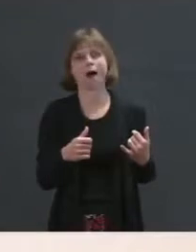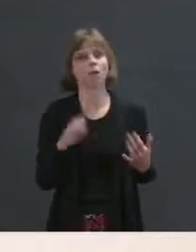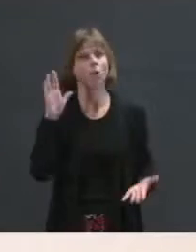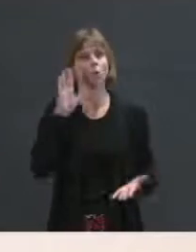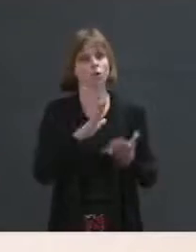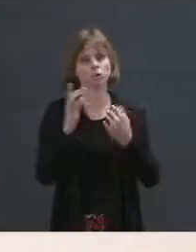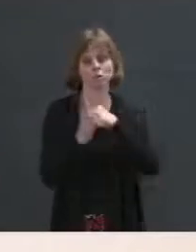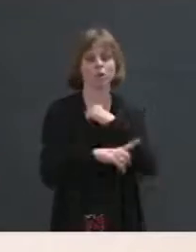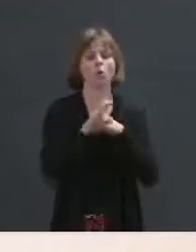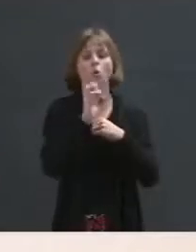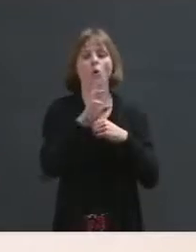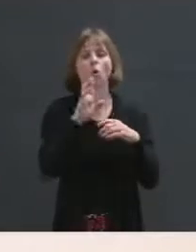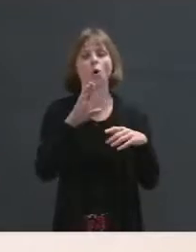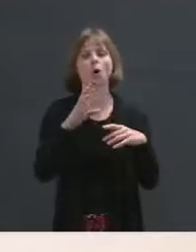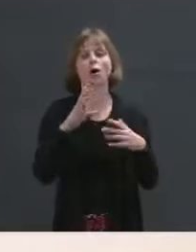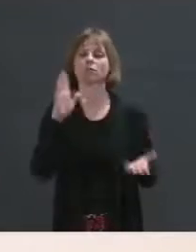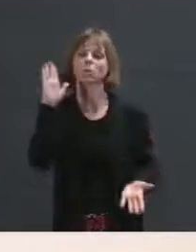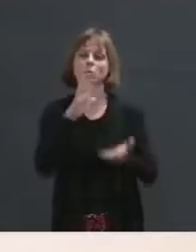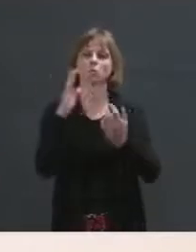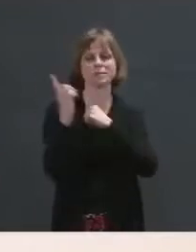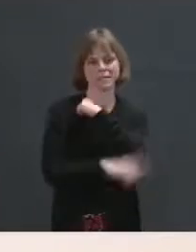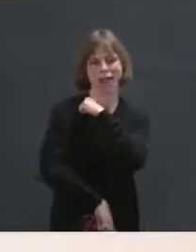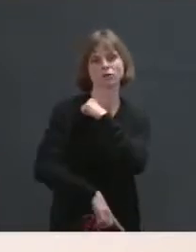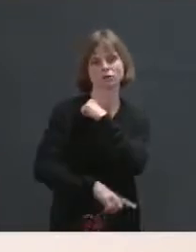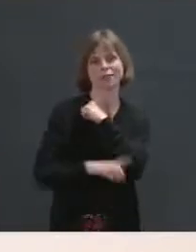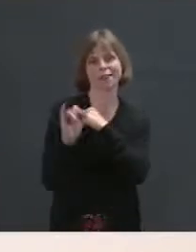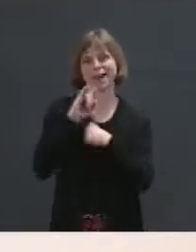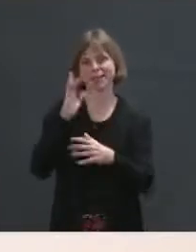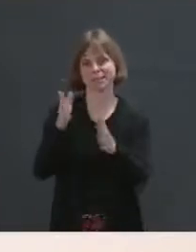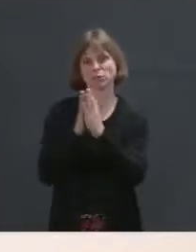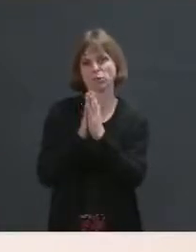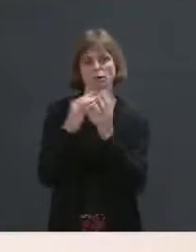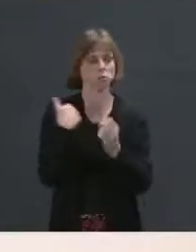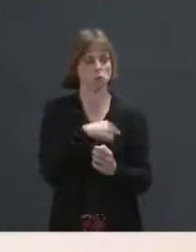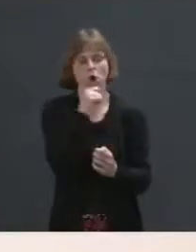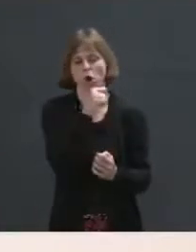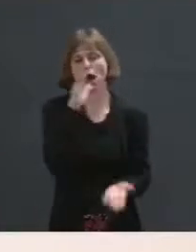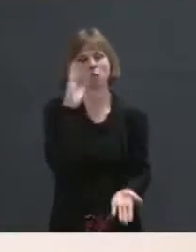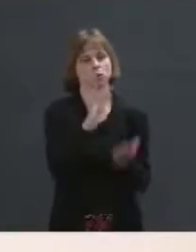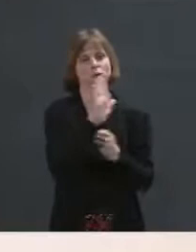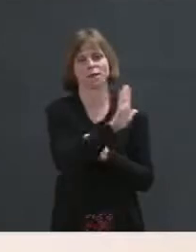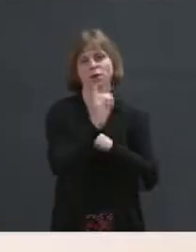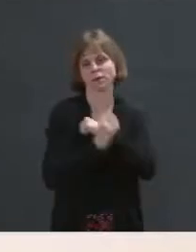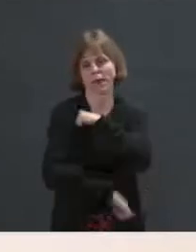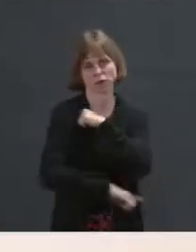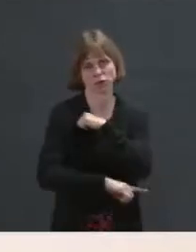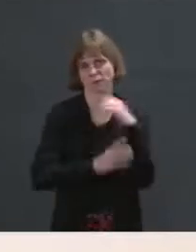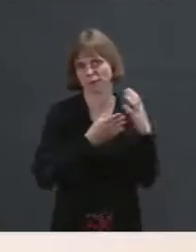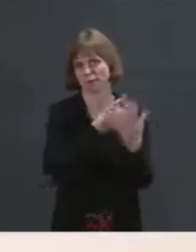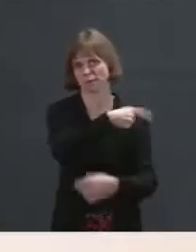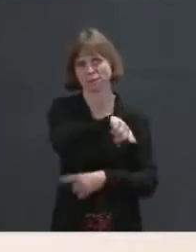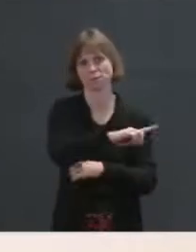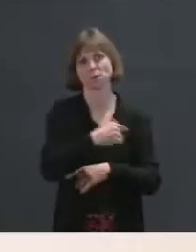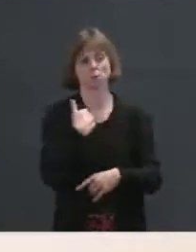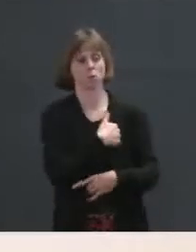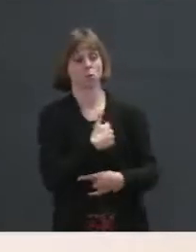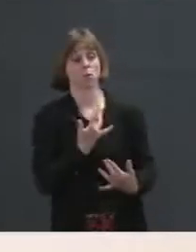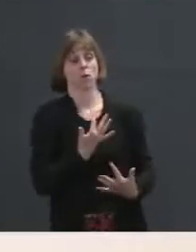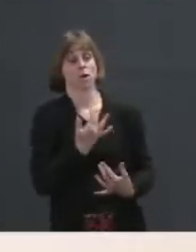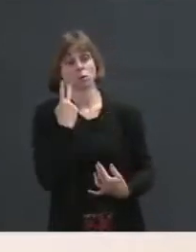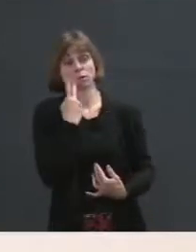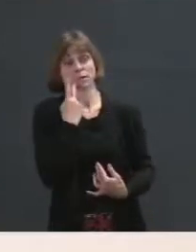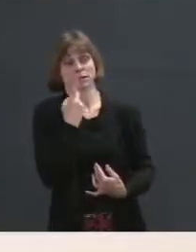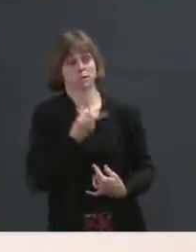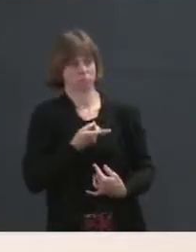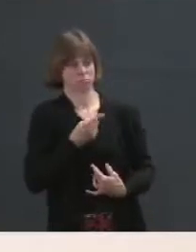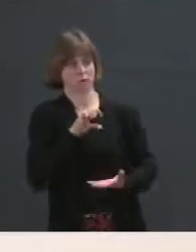say, sanctions relief as has been requested. And we are in a place where we're waiting to see if Iran will what